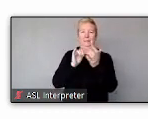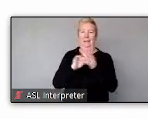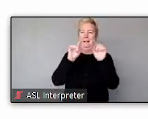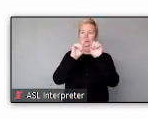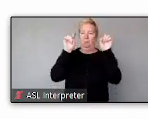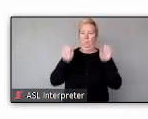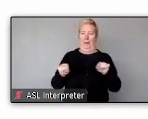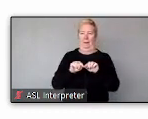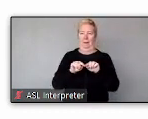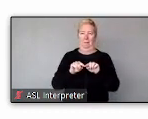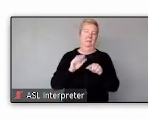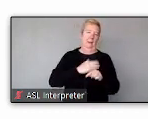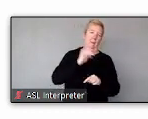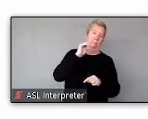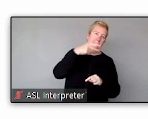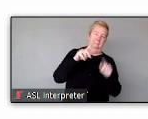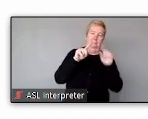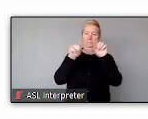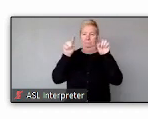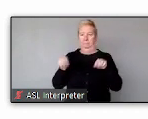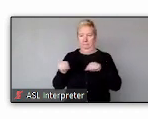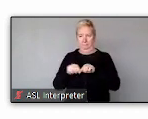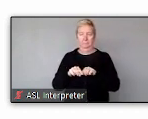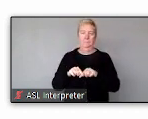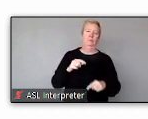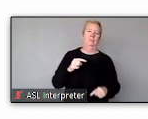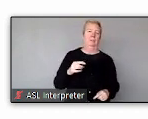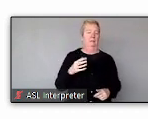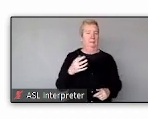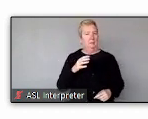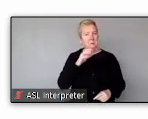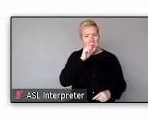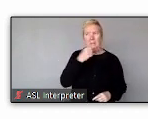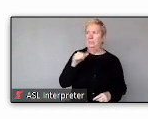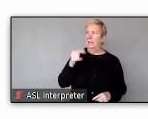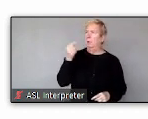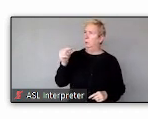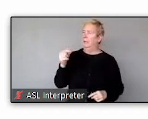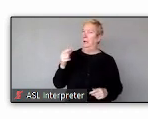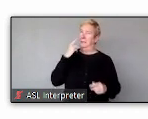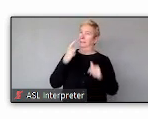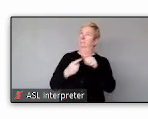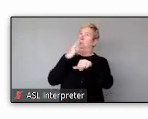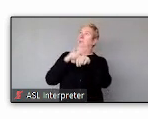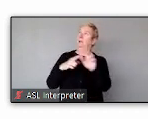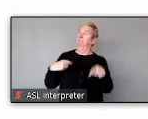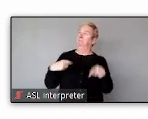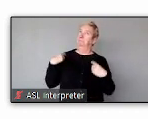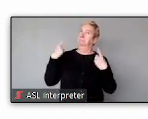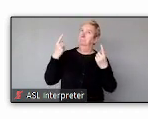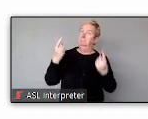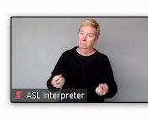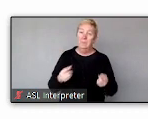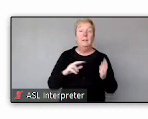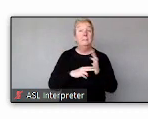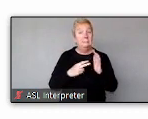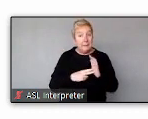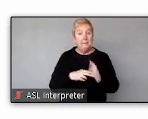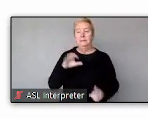on the map. And I don't remember this happening since they started this new reporting. And so the